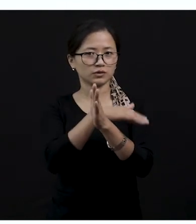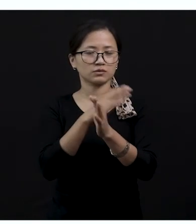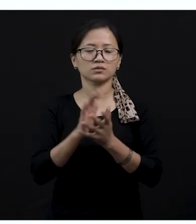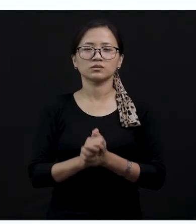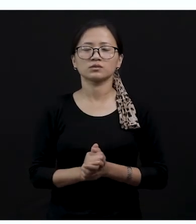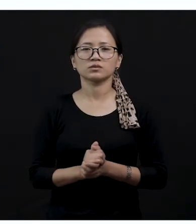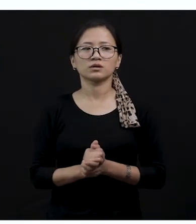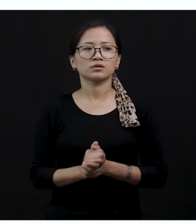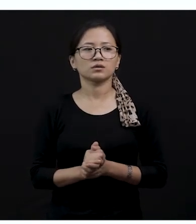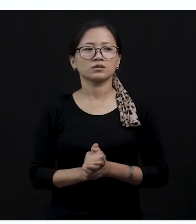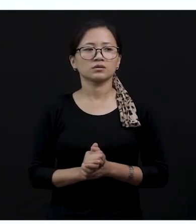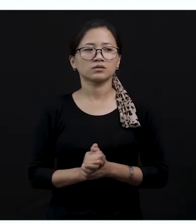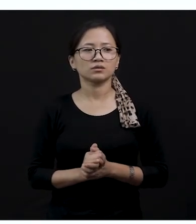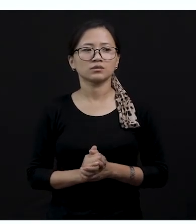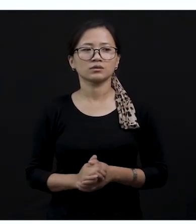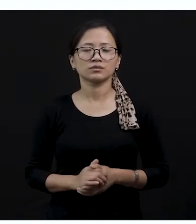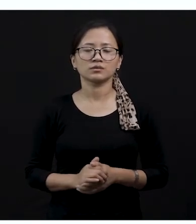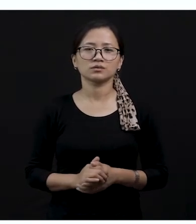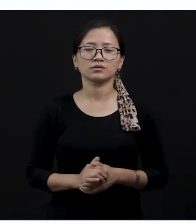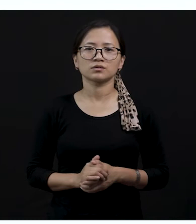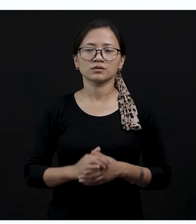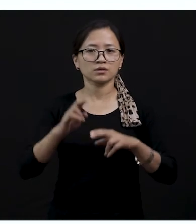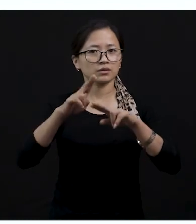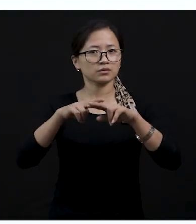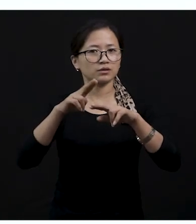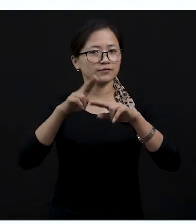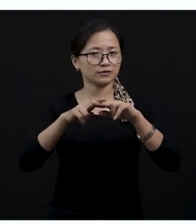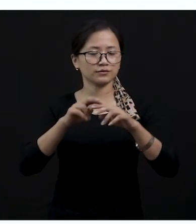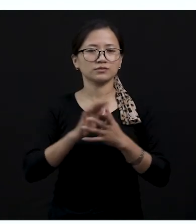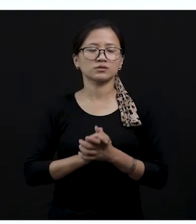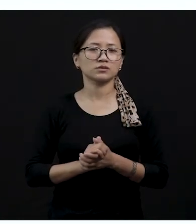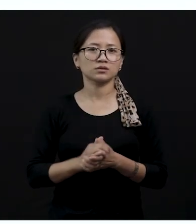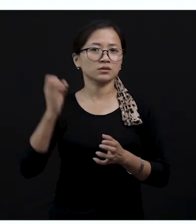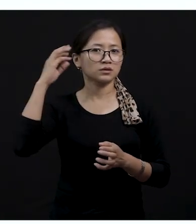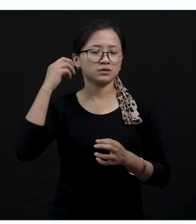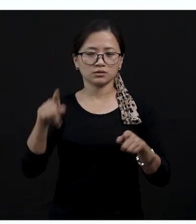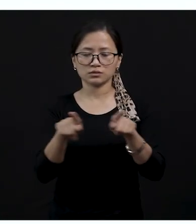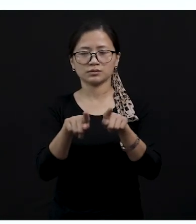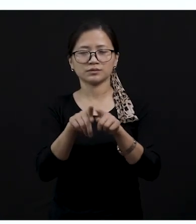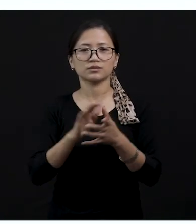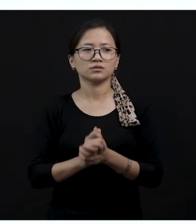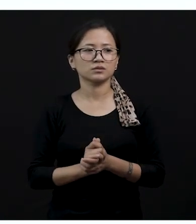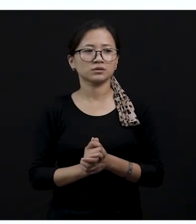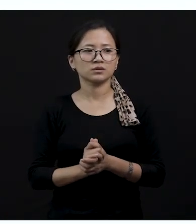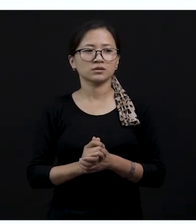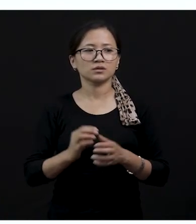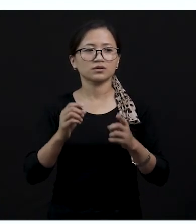we will indicate it with F, okay? So here we will give F, they sound the same. Now